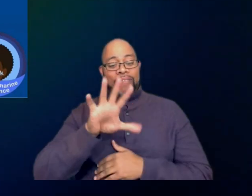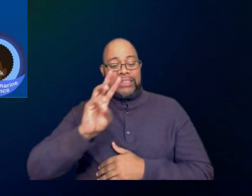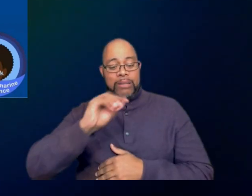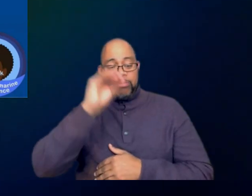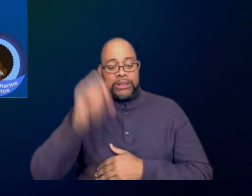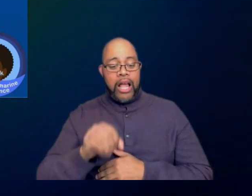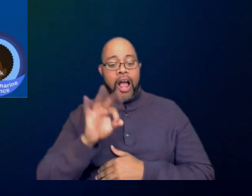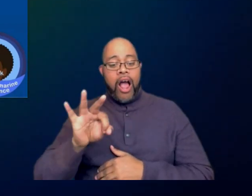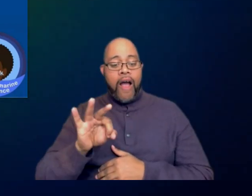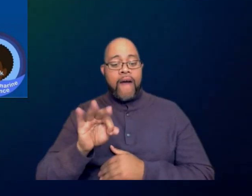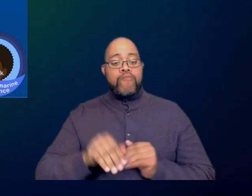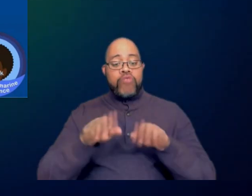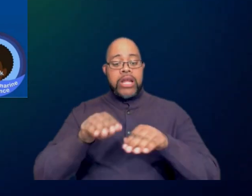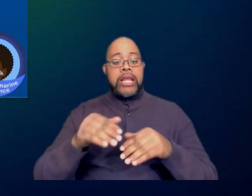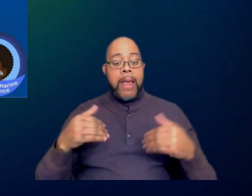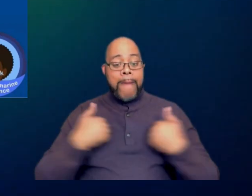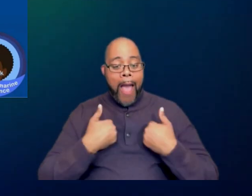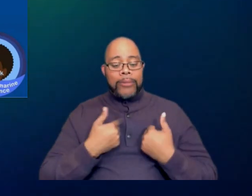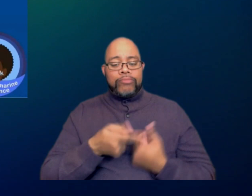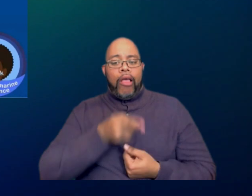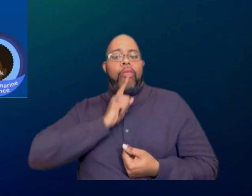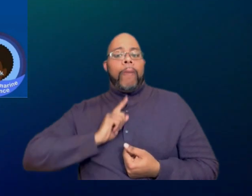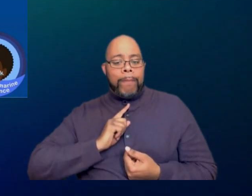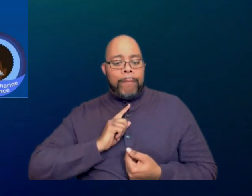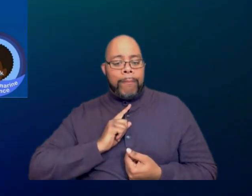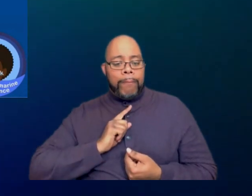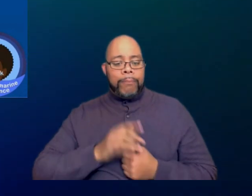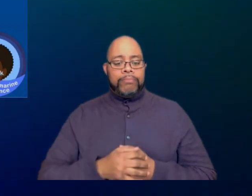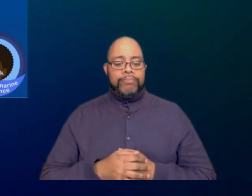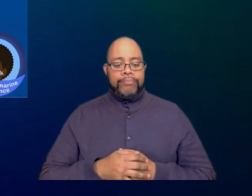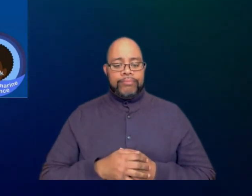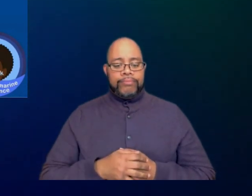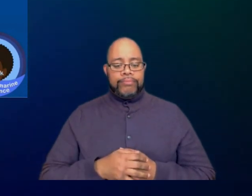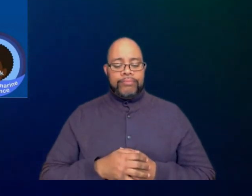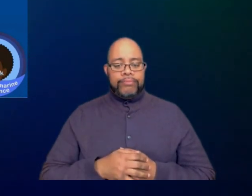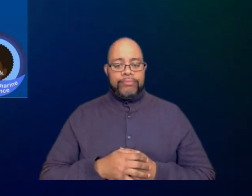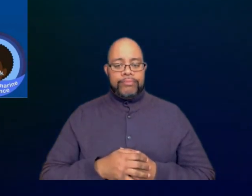least 56% of marine mammals ingest debris.